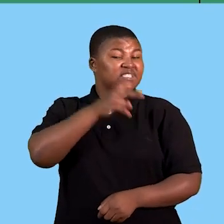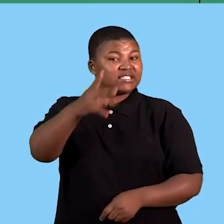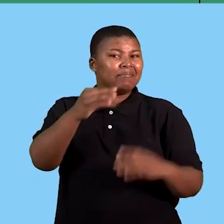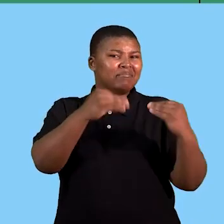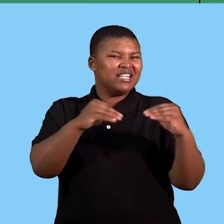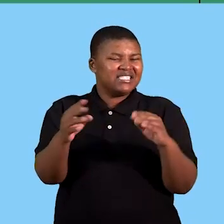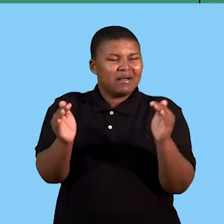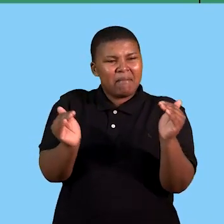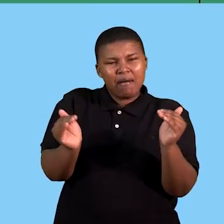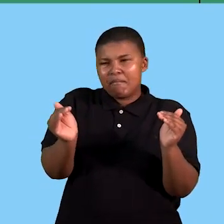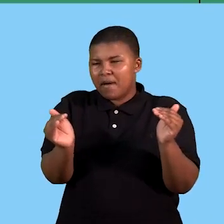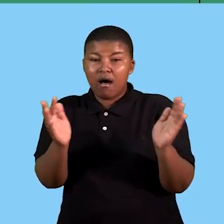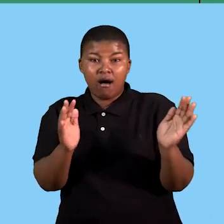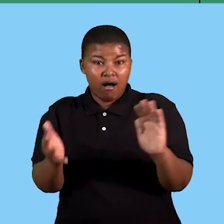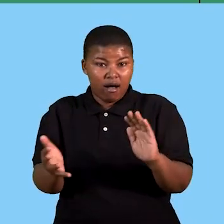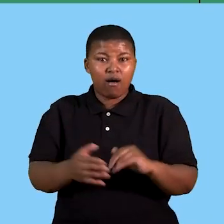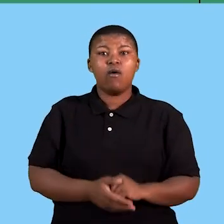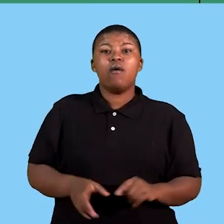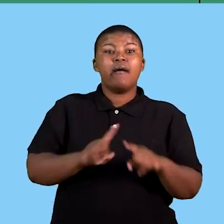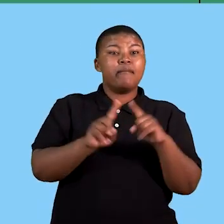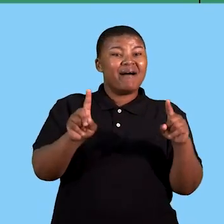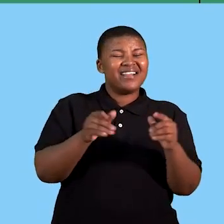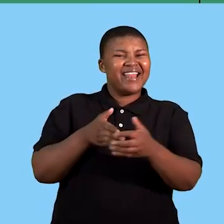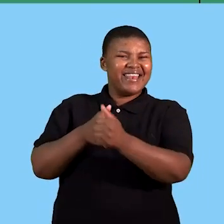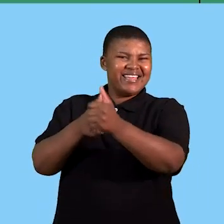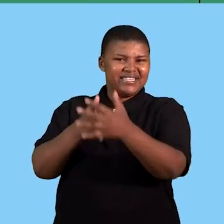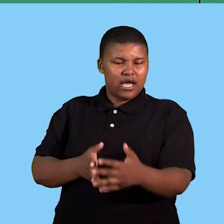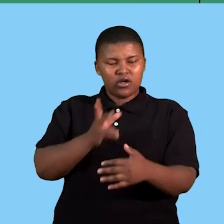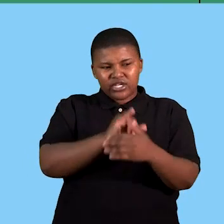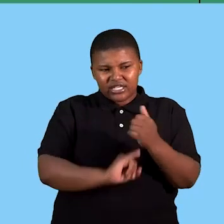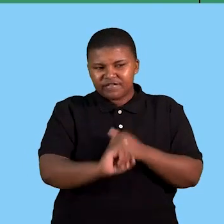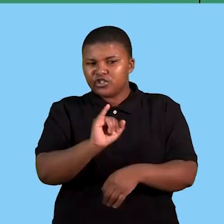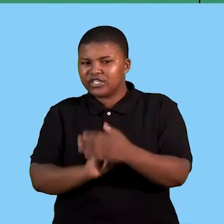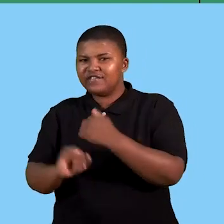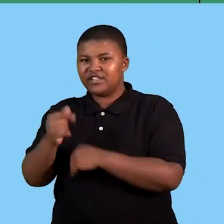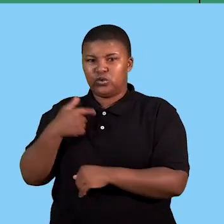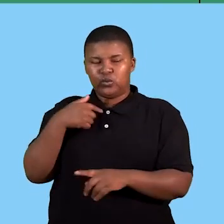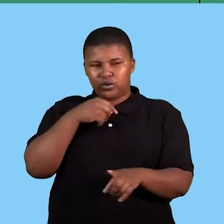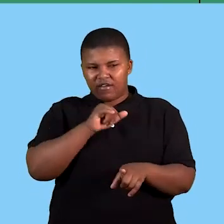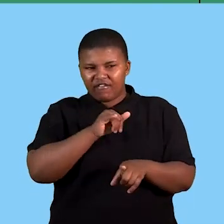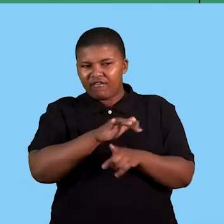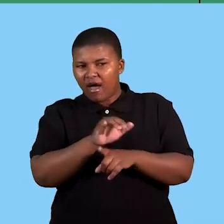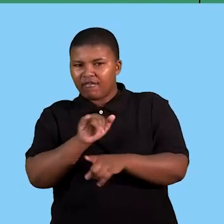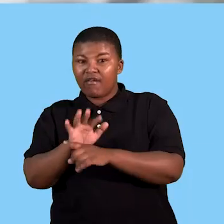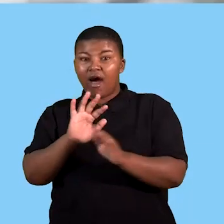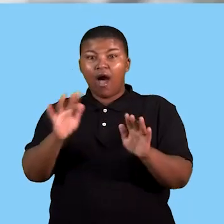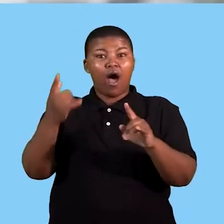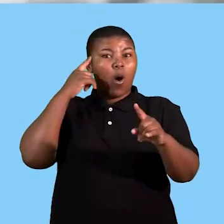managed, and leadership refers to the individuals, how we can influence them to reach our